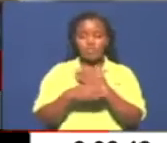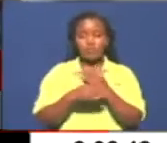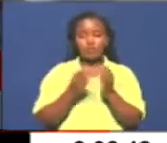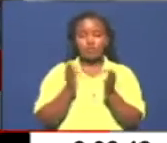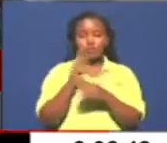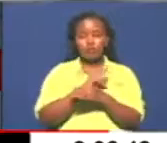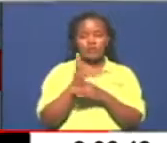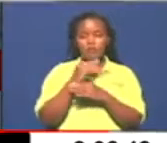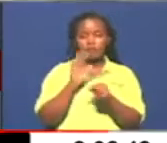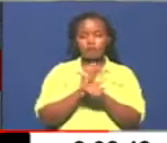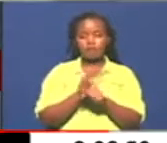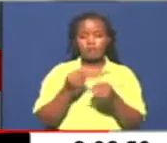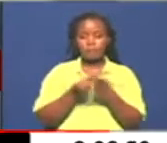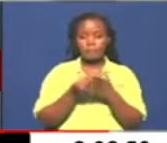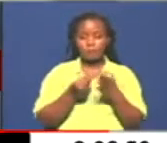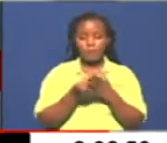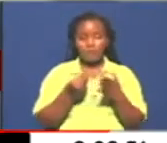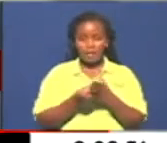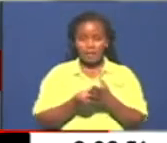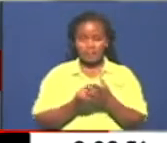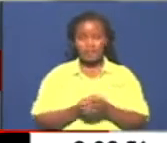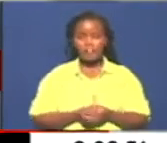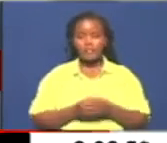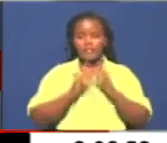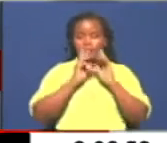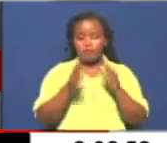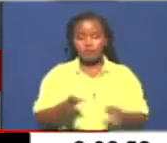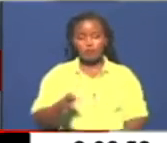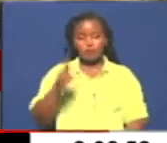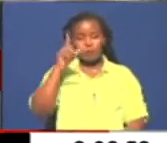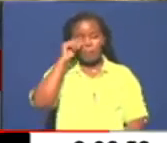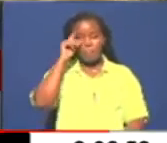shillings. Juni Karisa Mbele from Mombasa County for the Easy Friday.